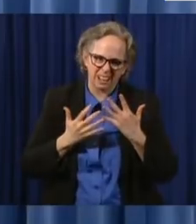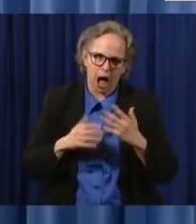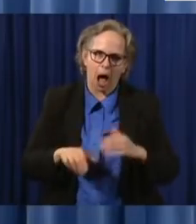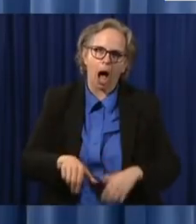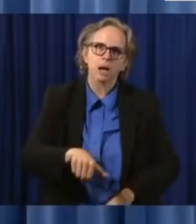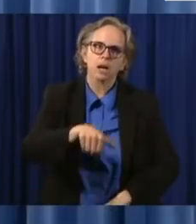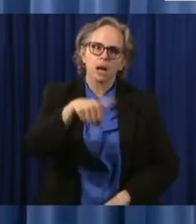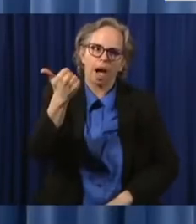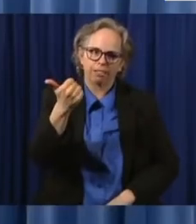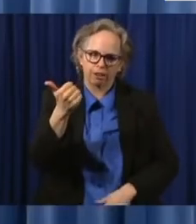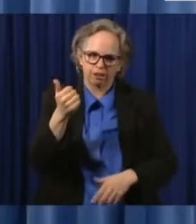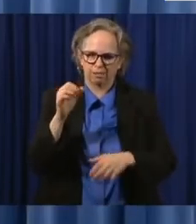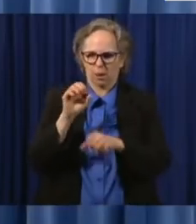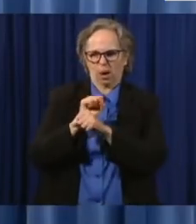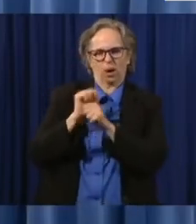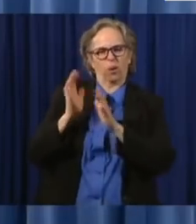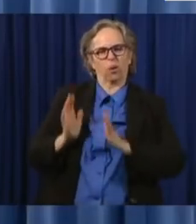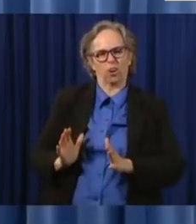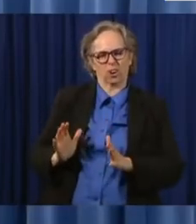ill from COVID-19.